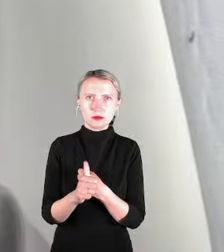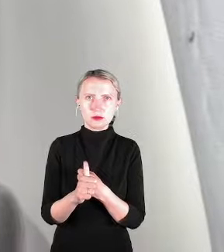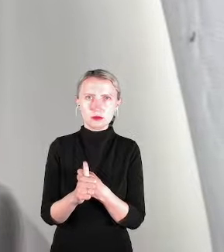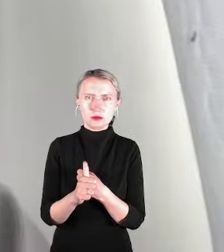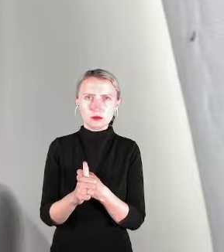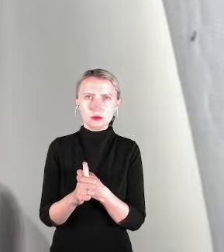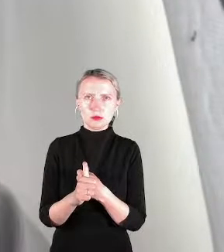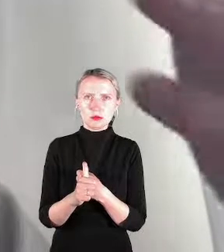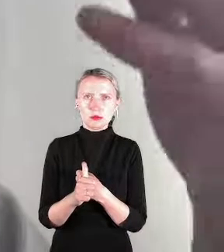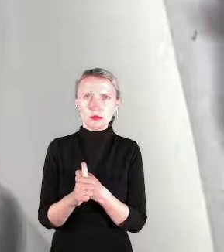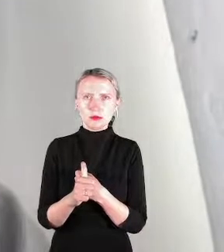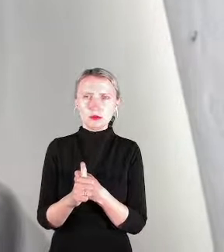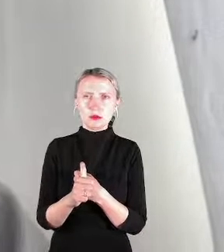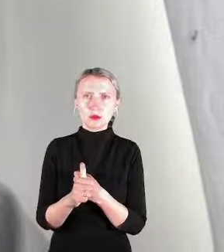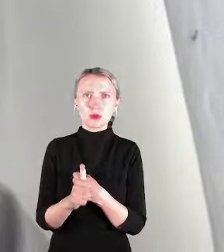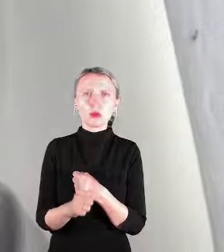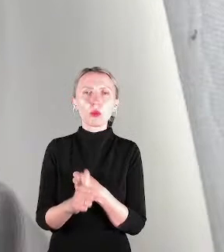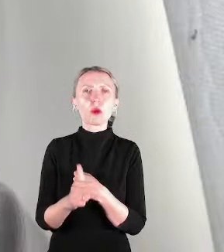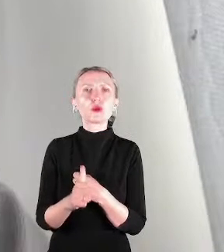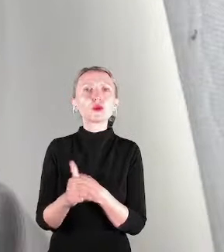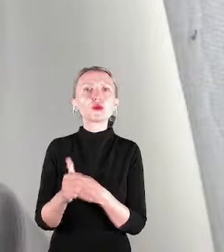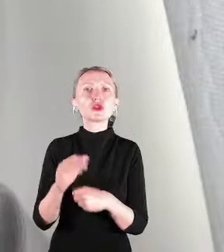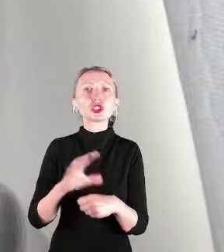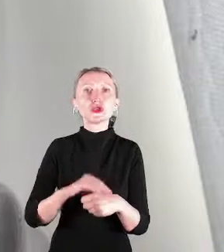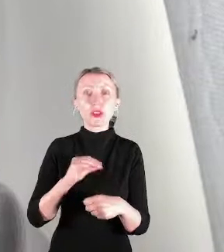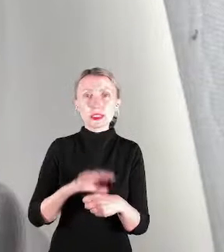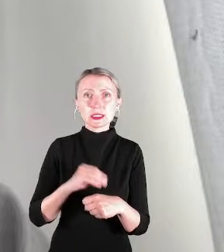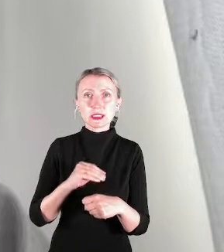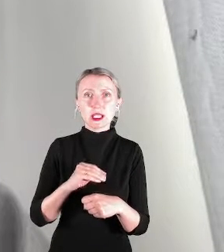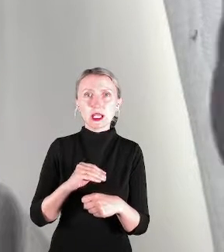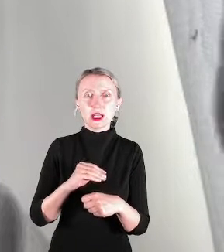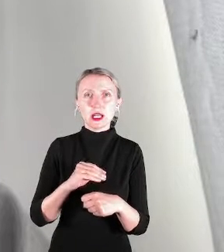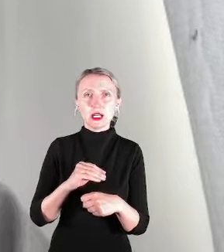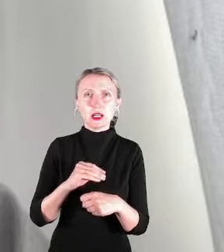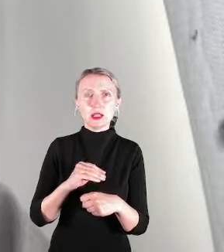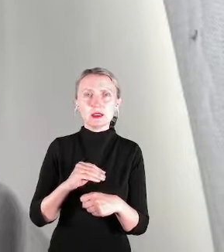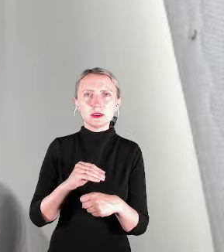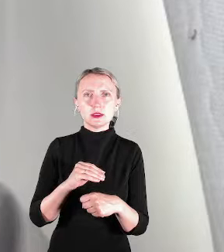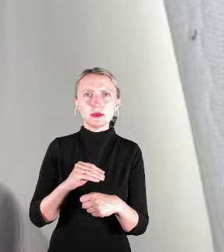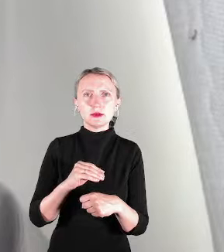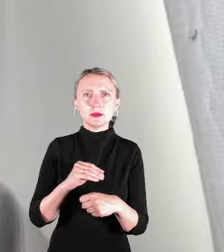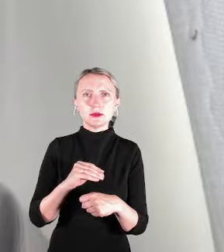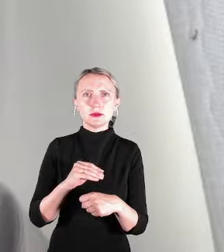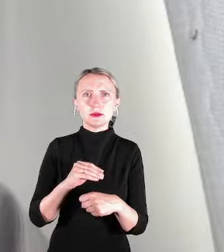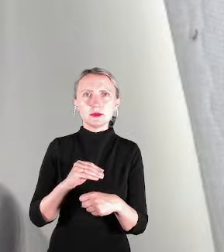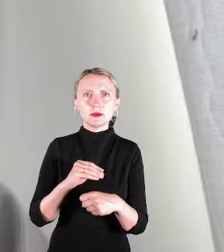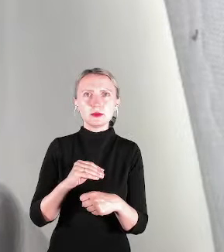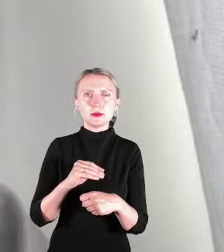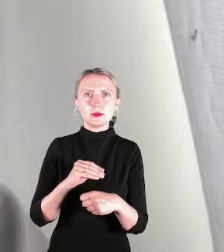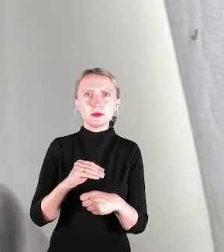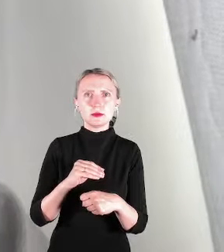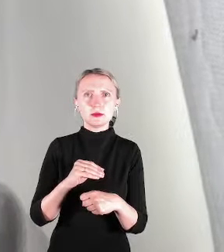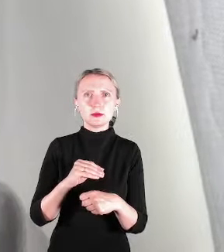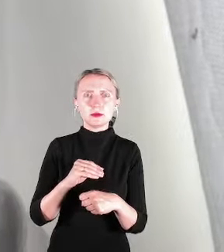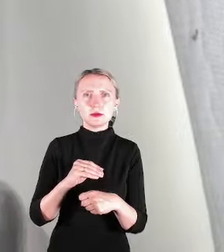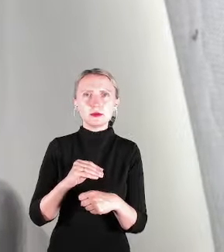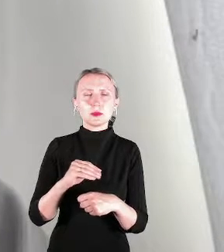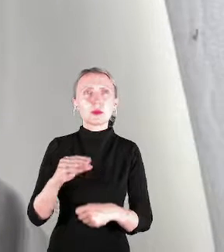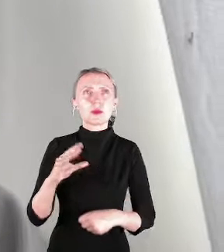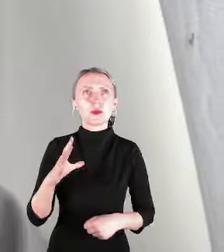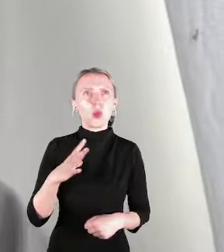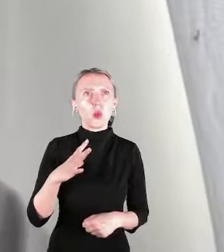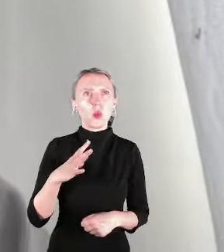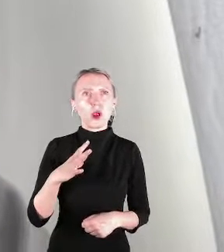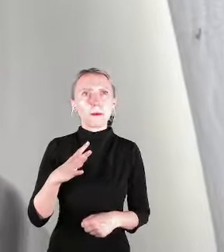It was because Sweden was industrialized rather late in